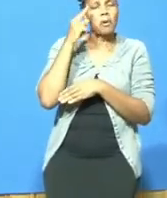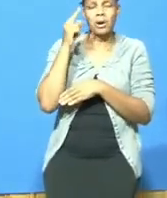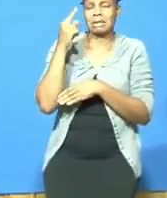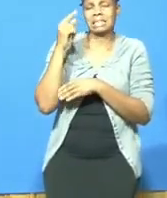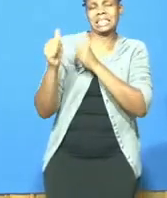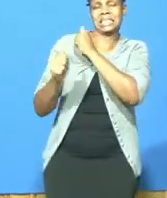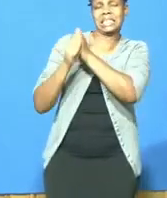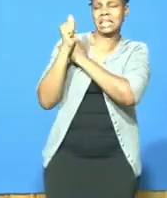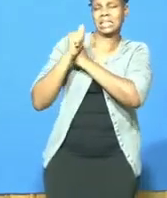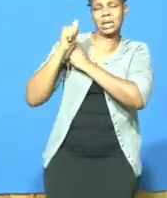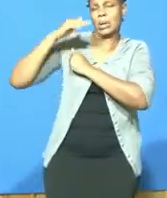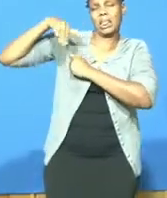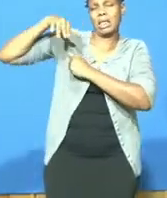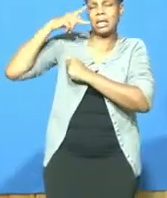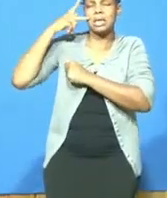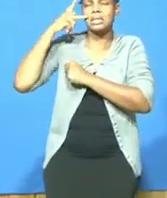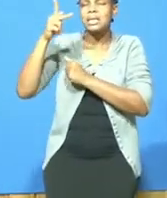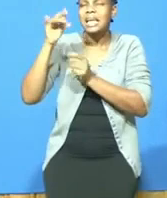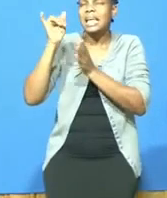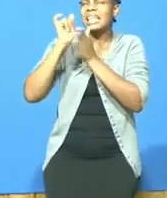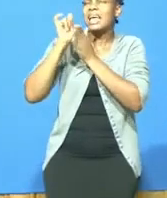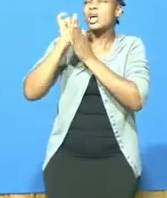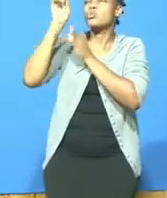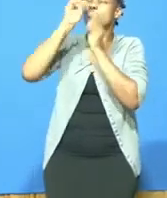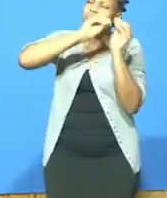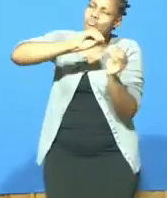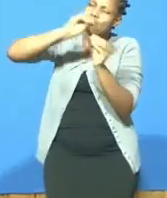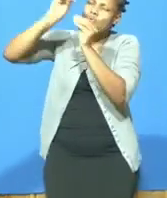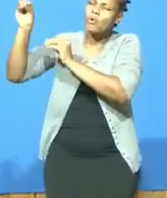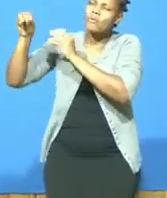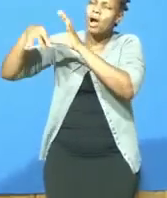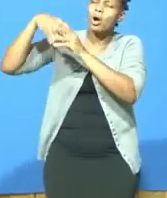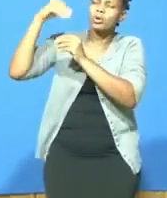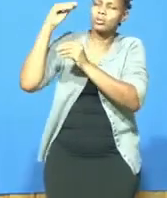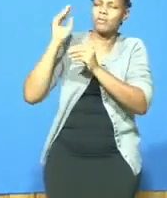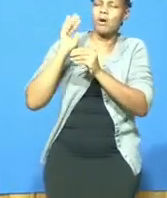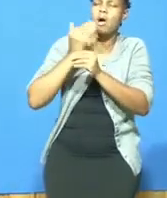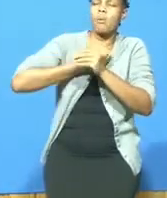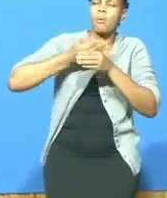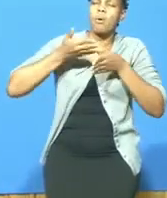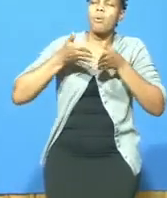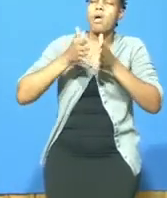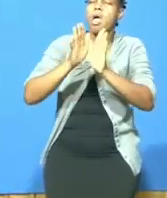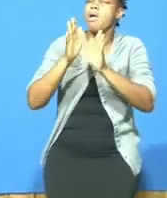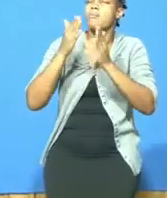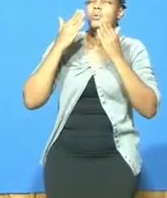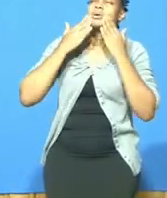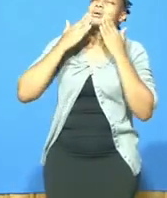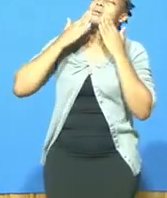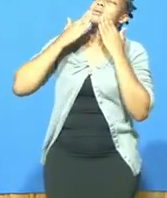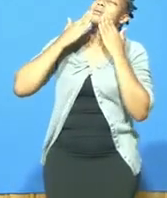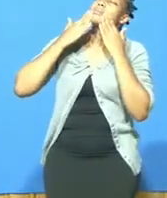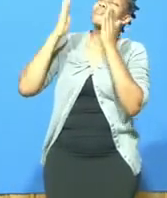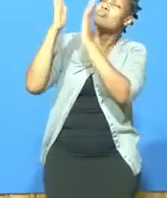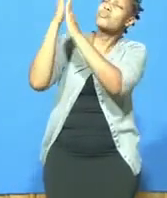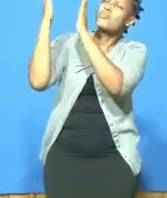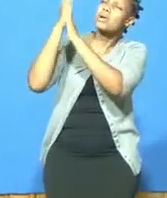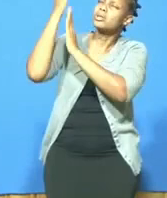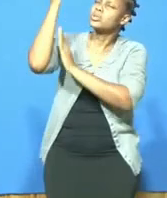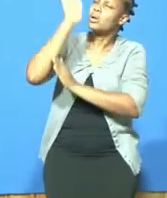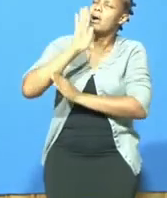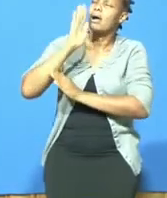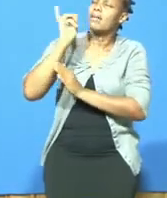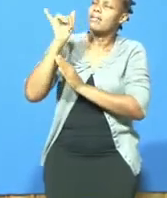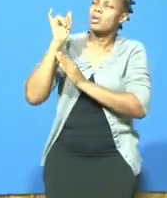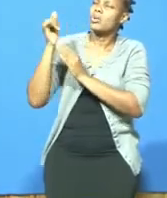danger that you diverted from our direction. We want to praise you, God, that you have sent